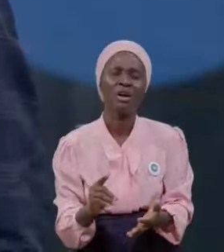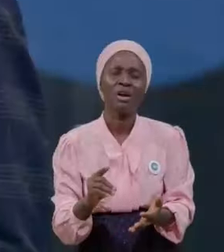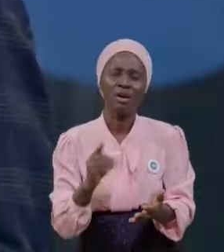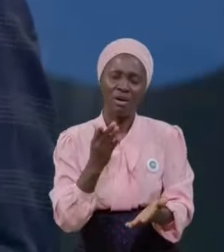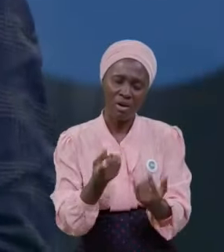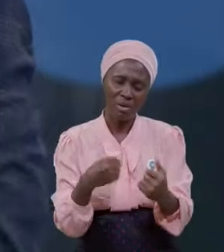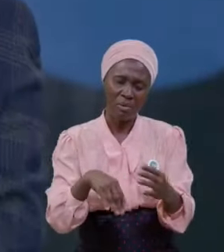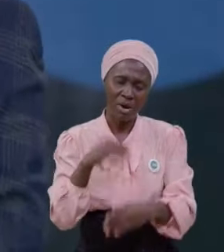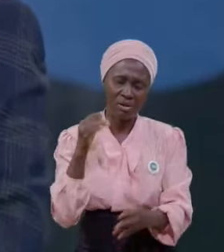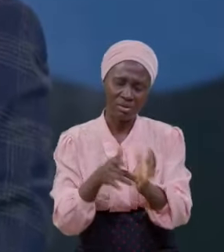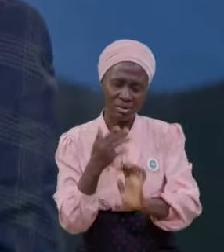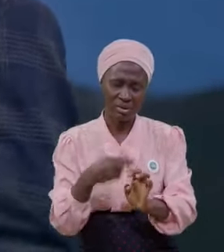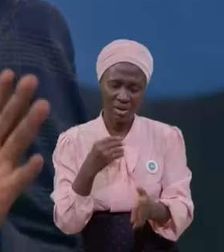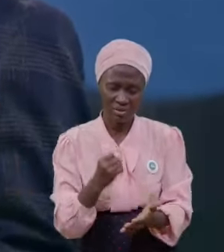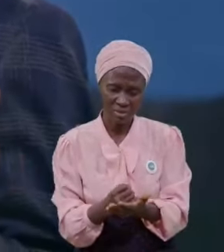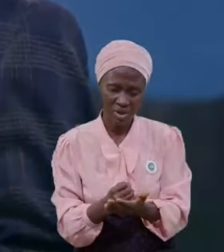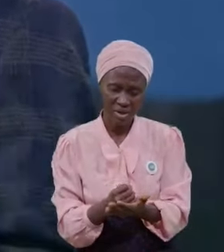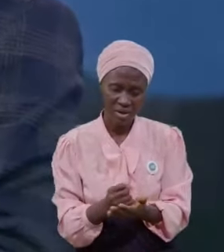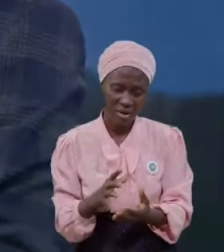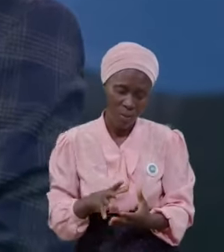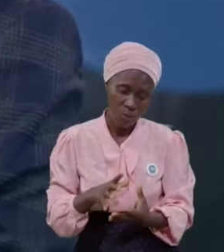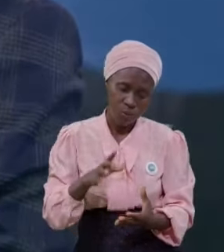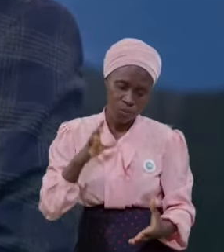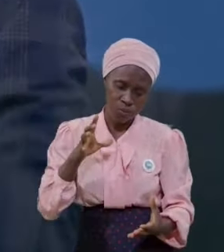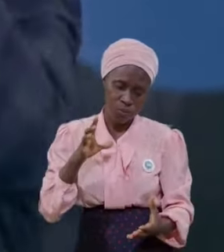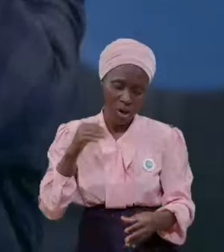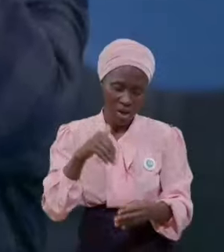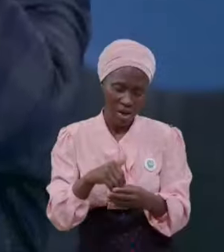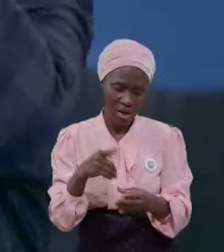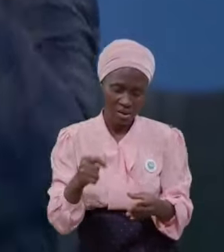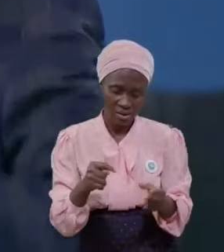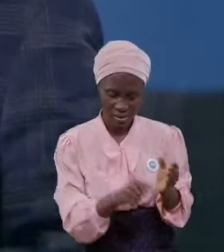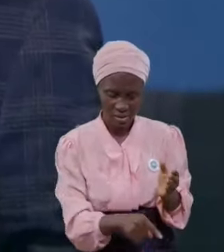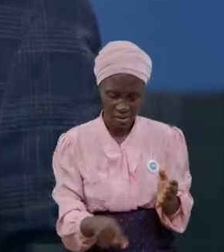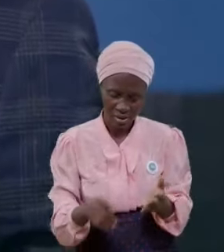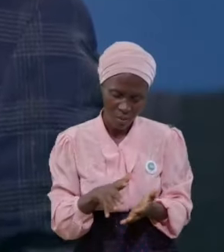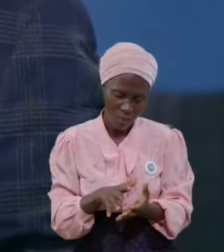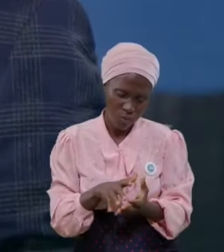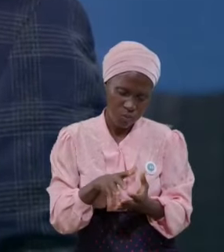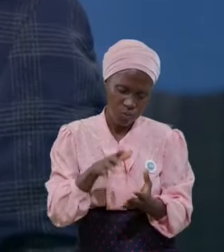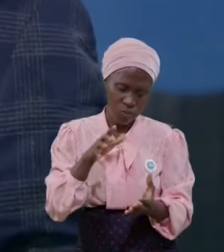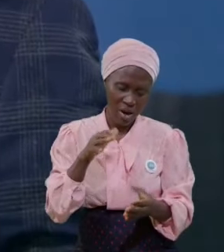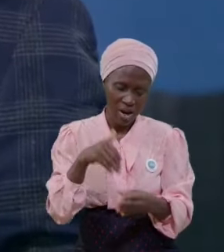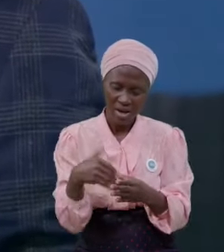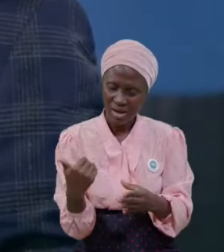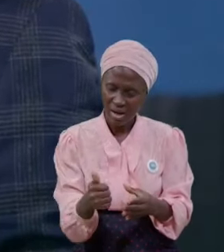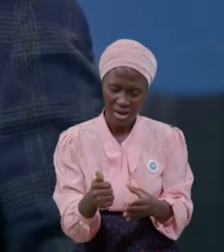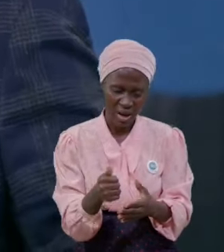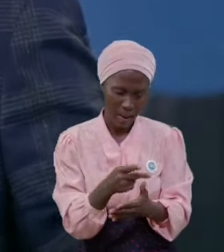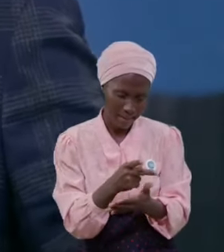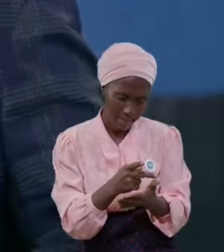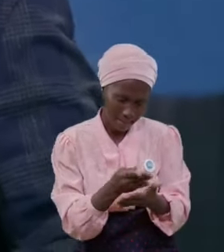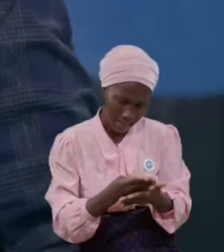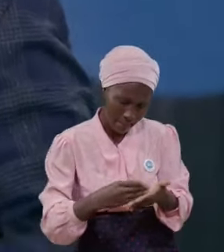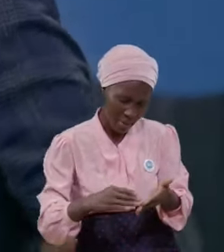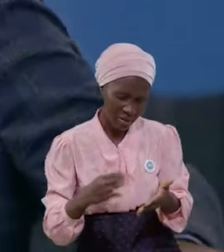Elephantiasis, swelling in the leg, swelling any part, enlarged swelling in the head,